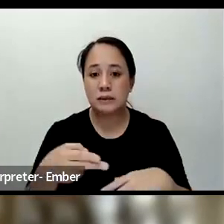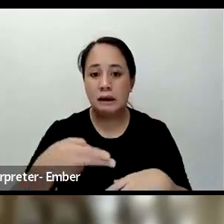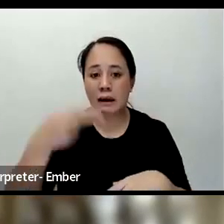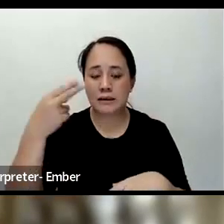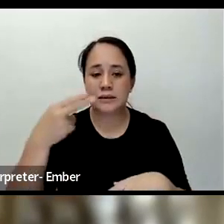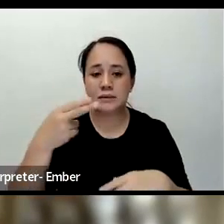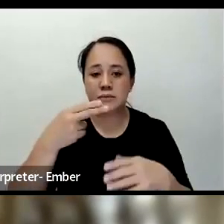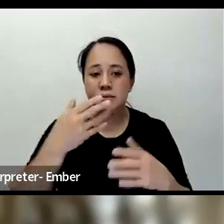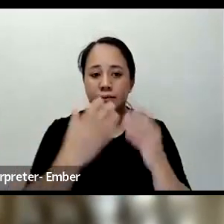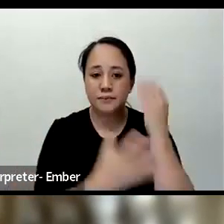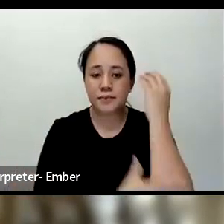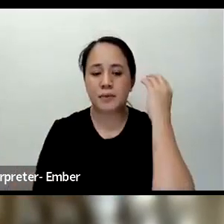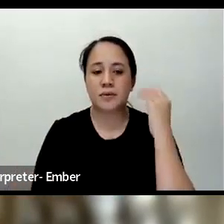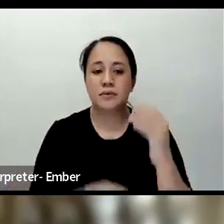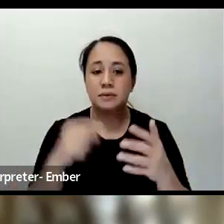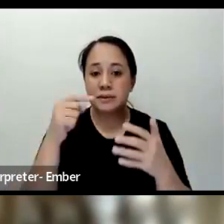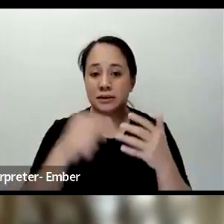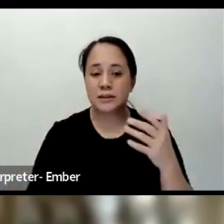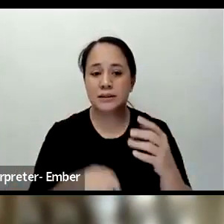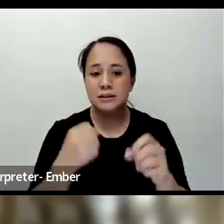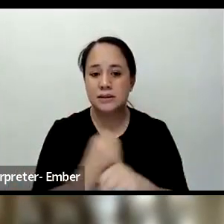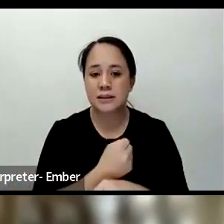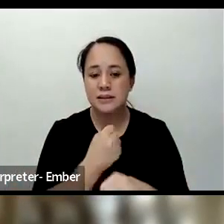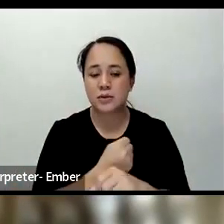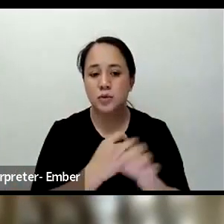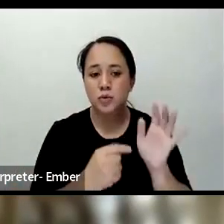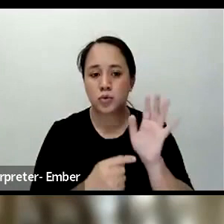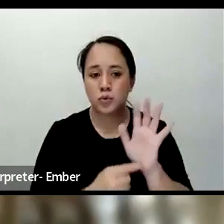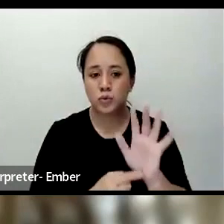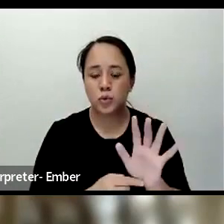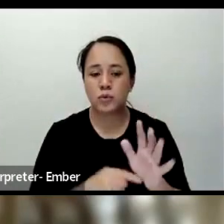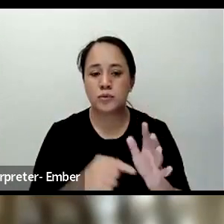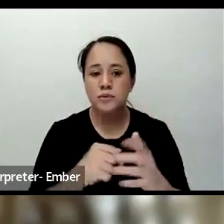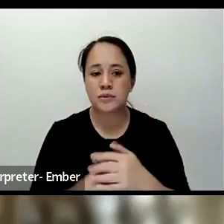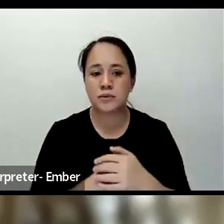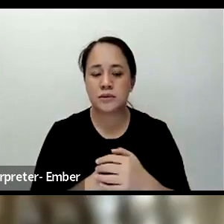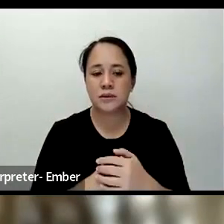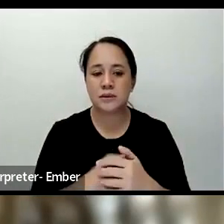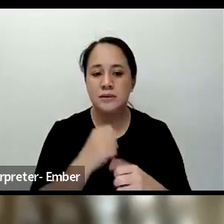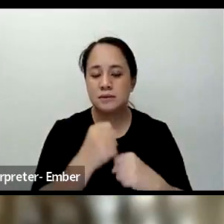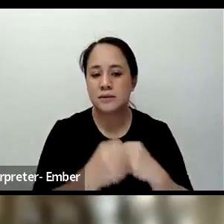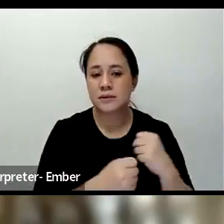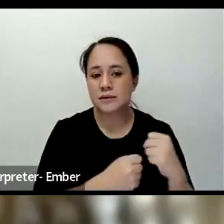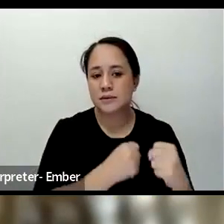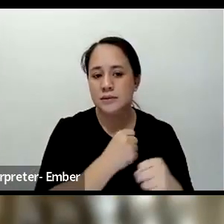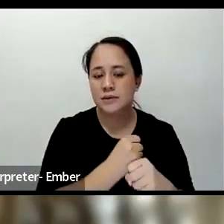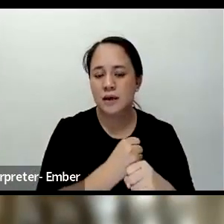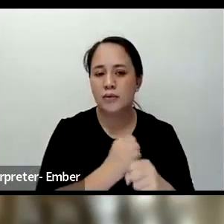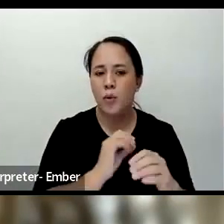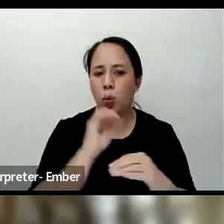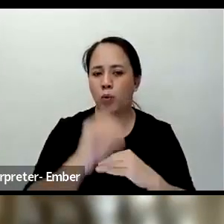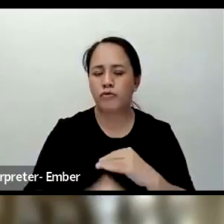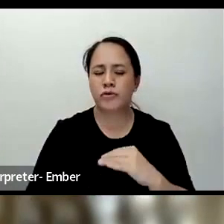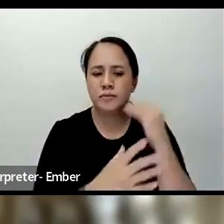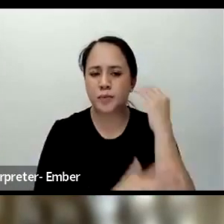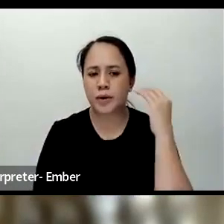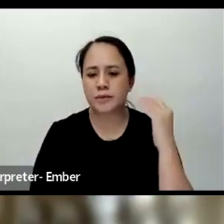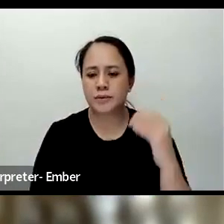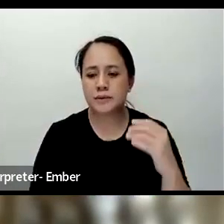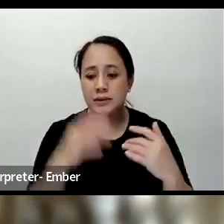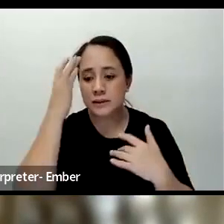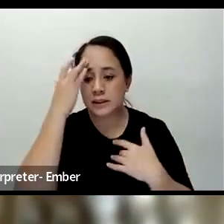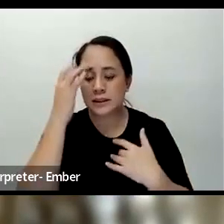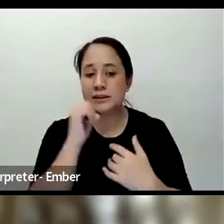poverty. And these statistics indicate that the suffering goes beyond poverty, illness, not only